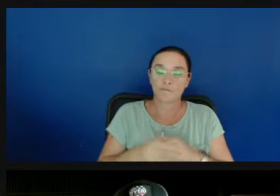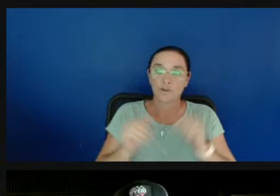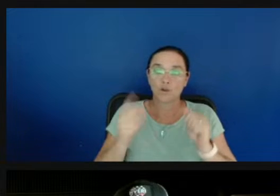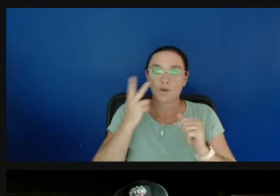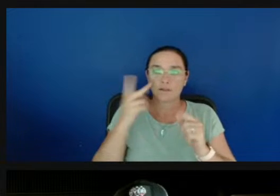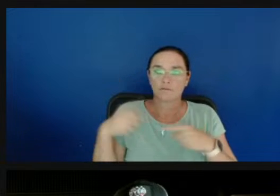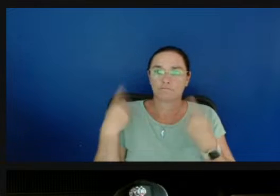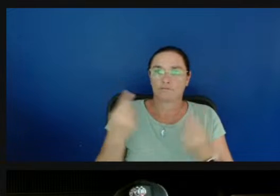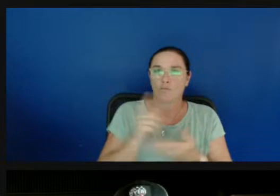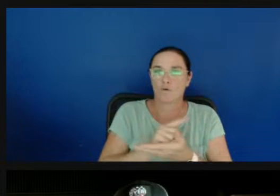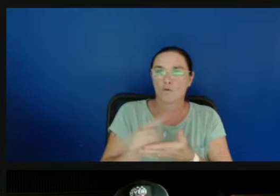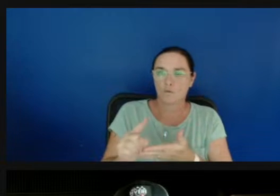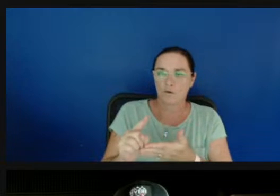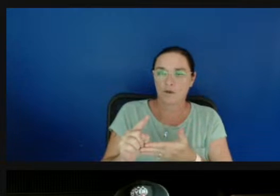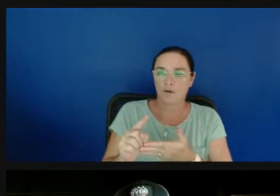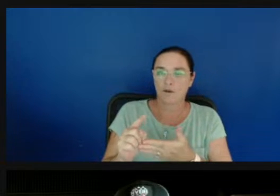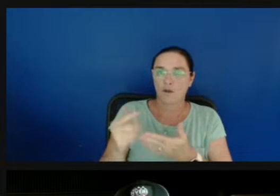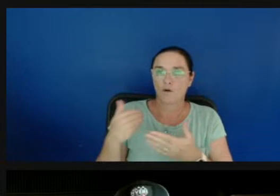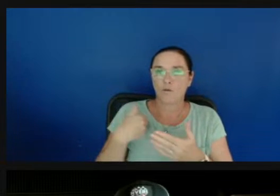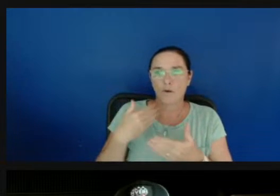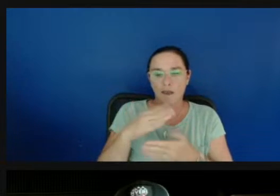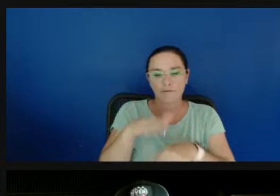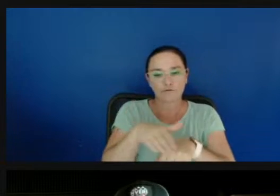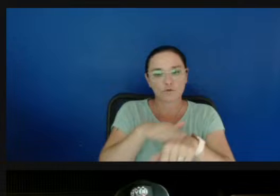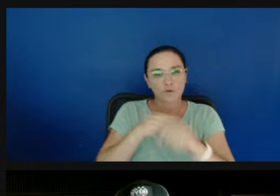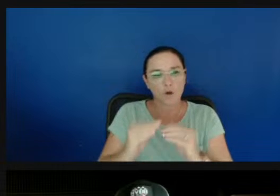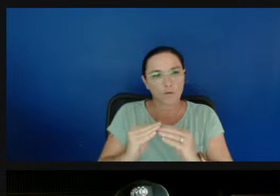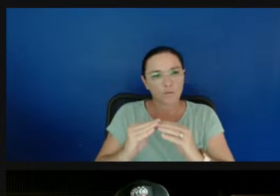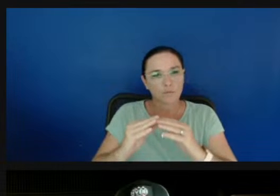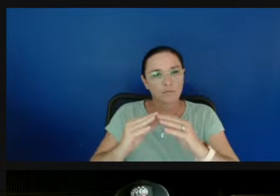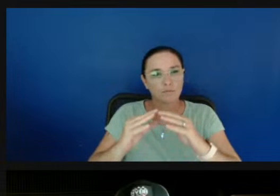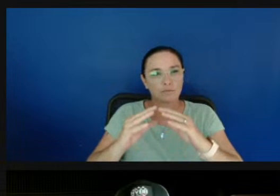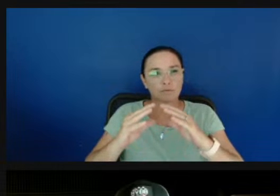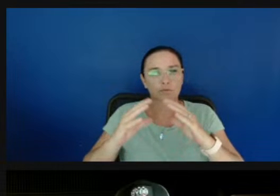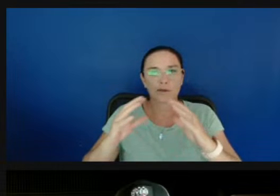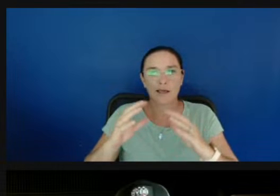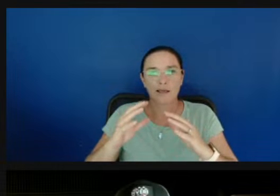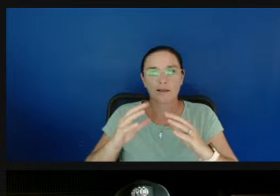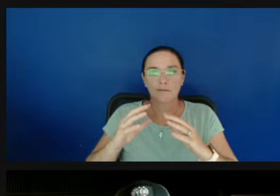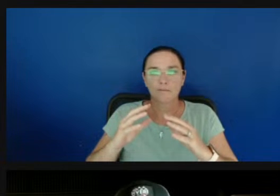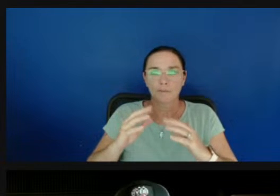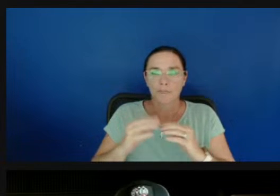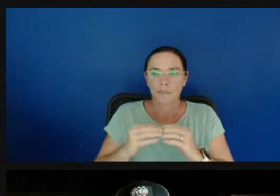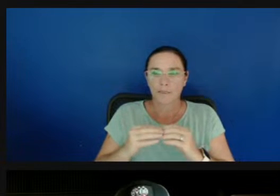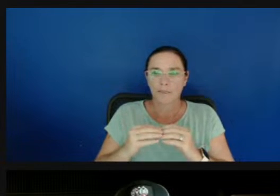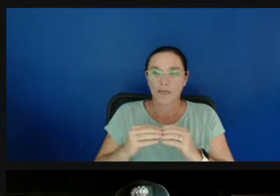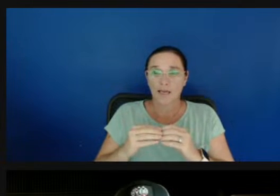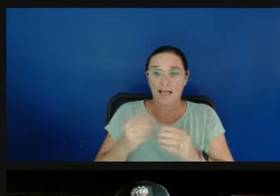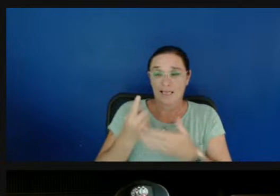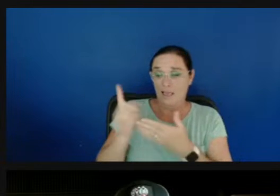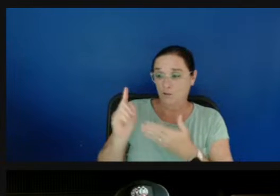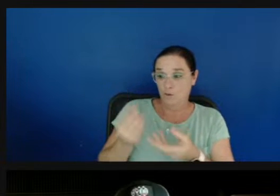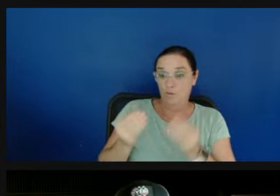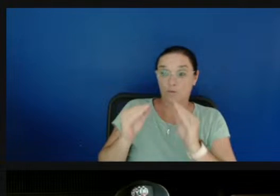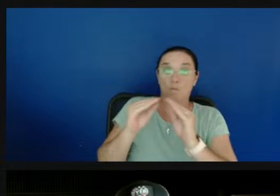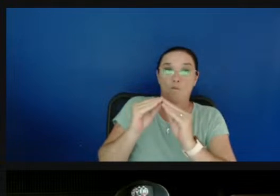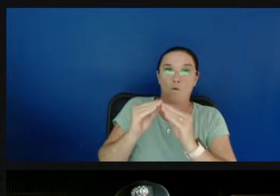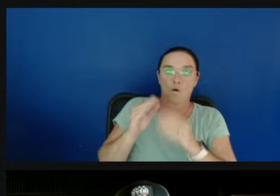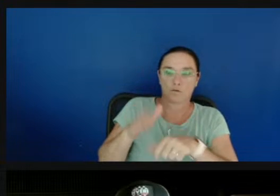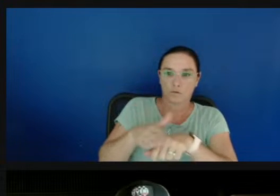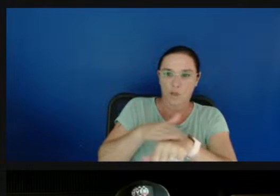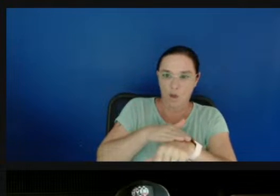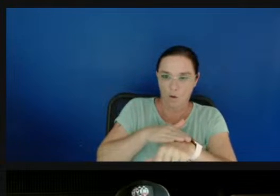have still continued slow ground inflation. That's different from the week before, where it was actually slower in that South Caldera, but